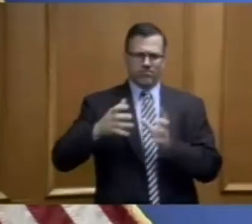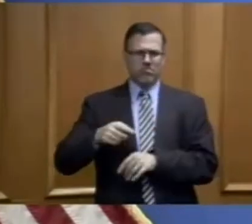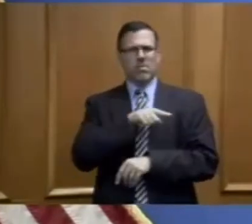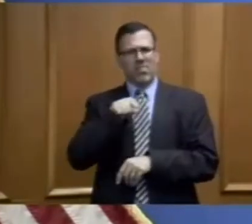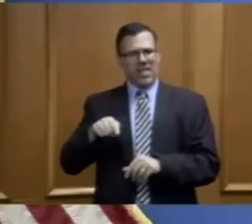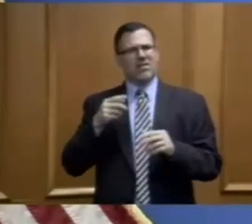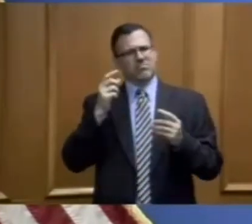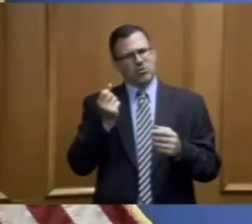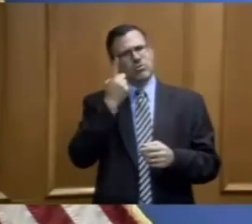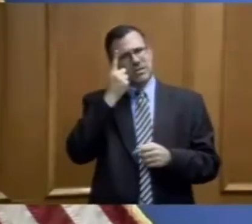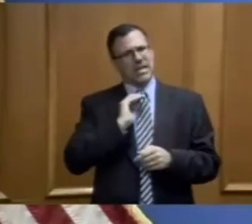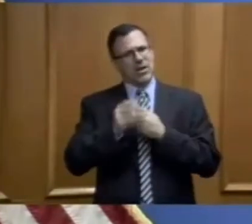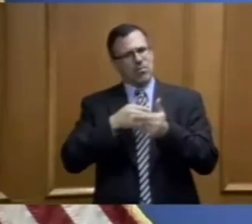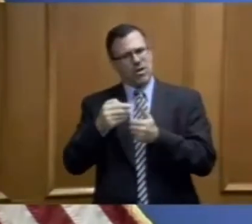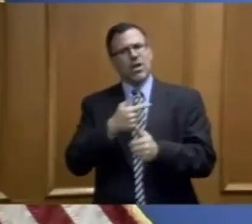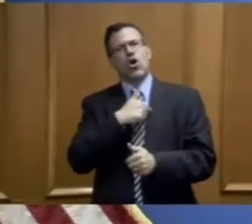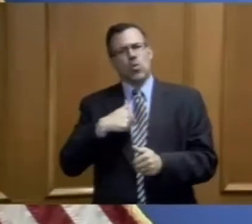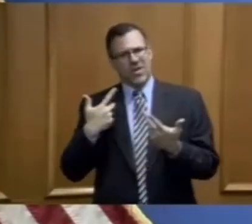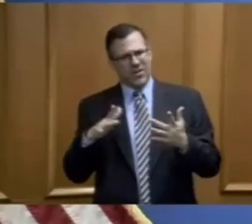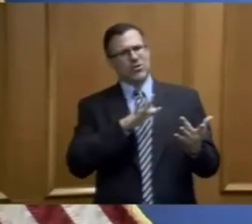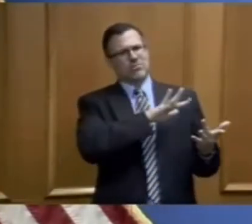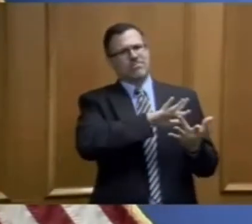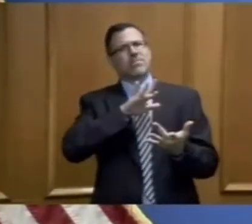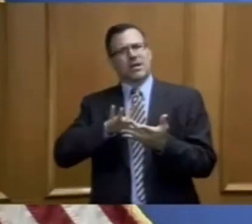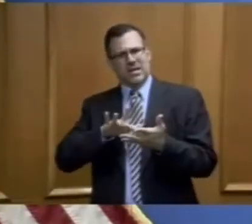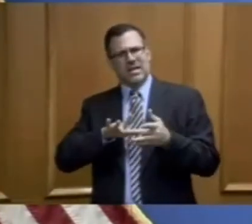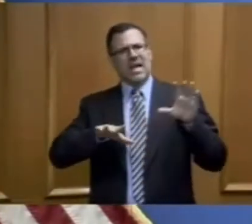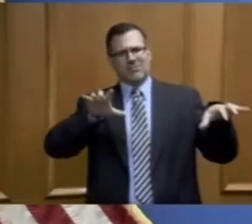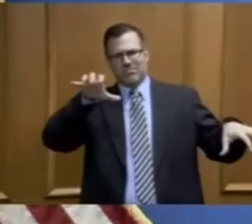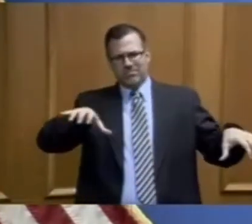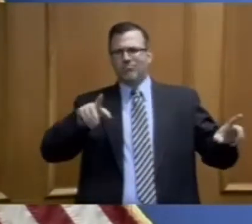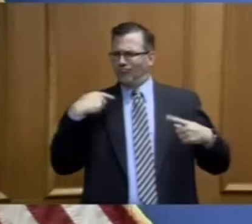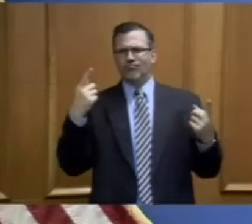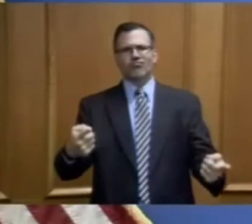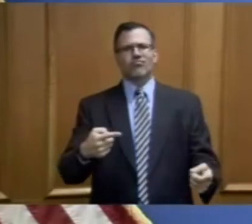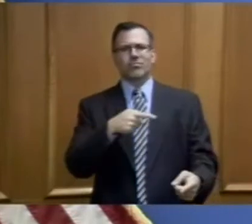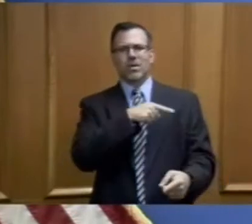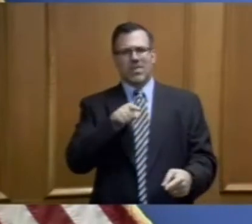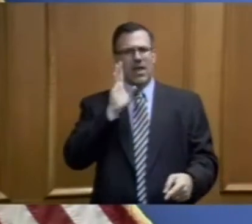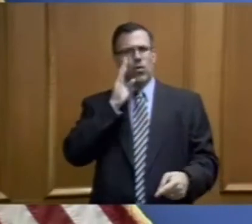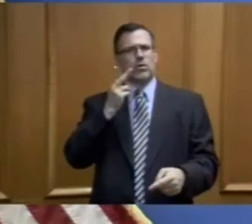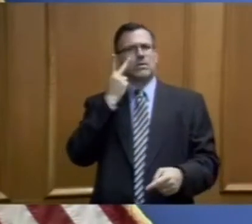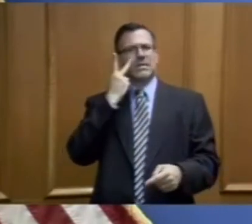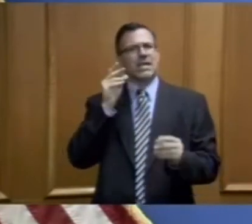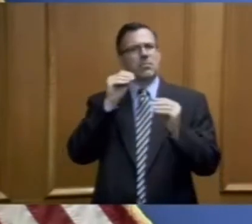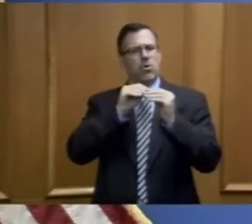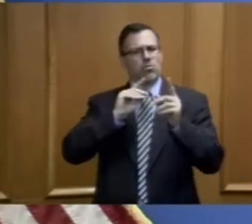contact with them all along, and they will recognize that as they go into this session.